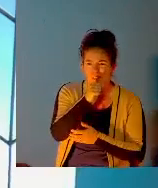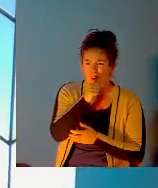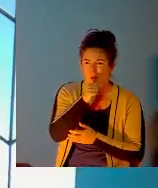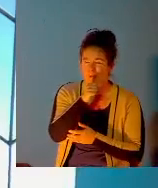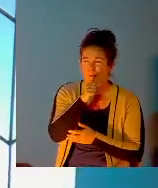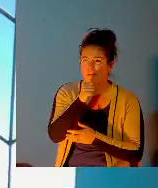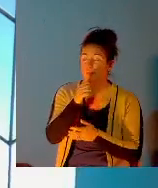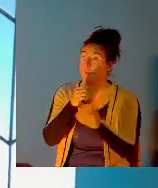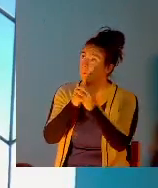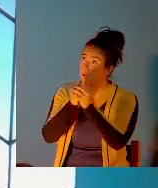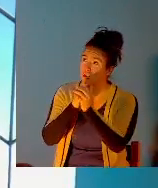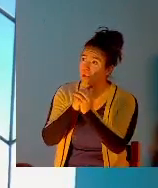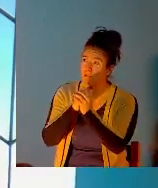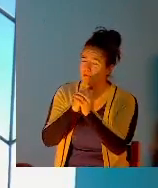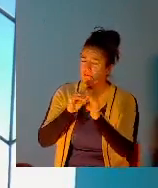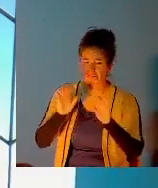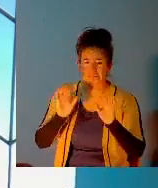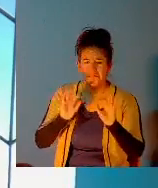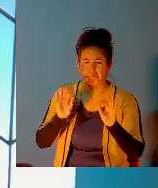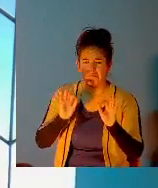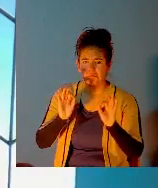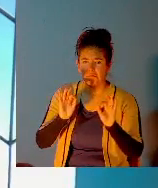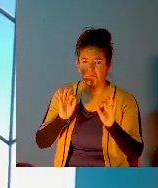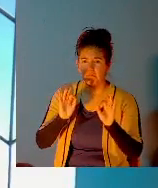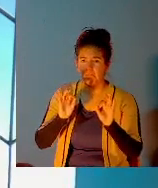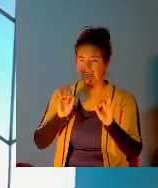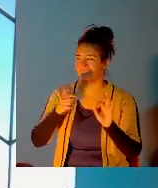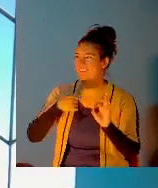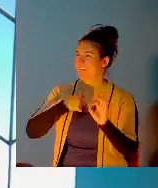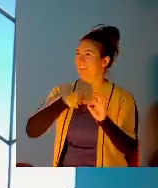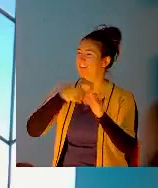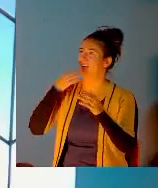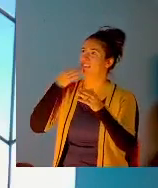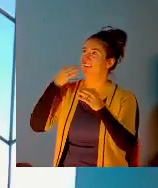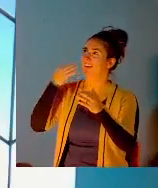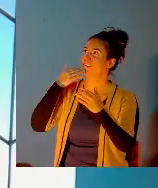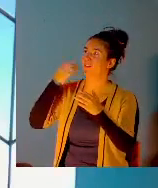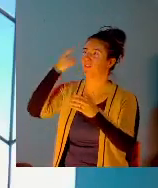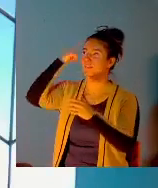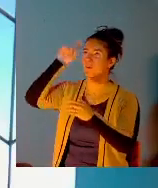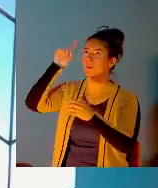And I just thank you for being our Father, for being our King.